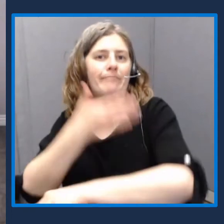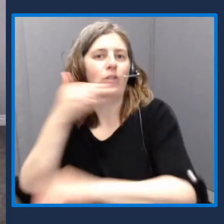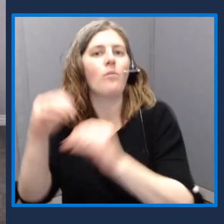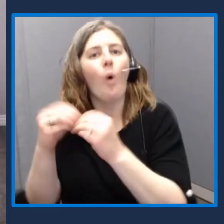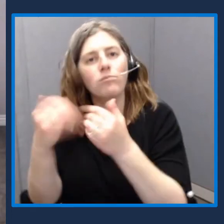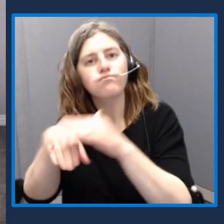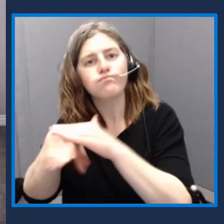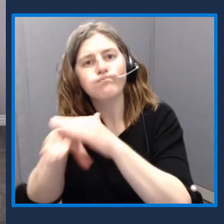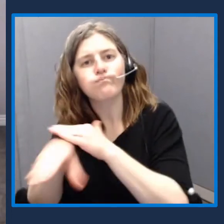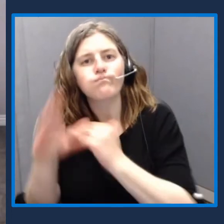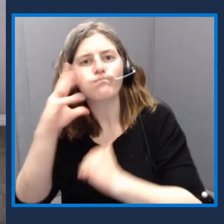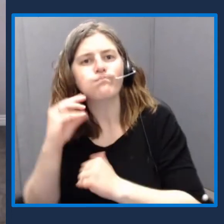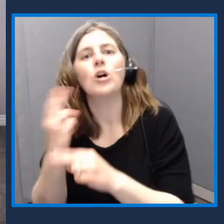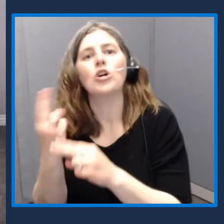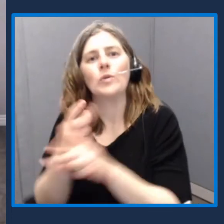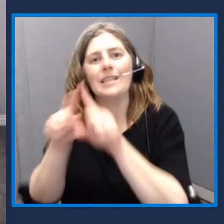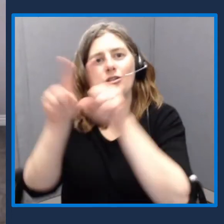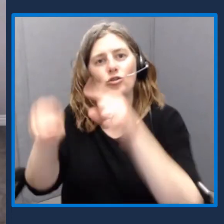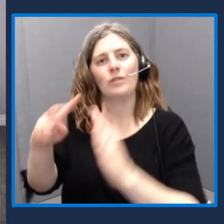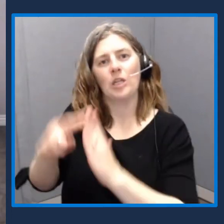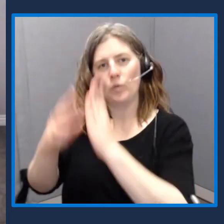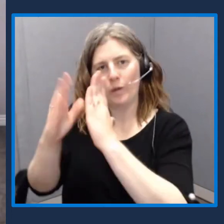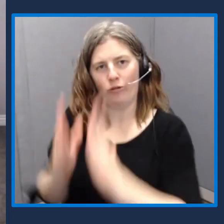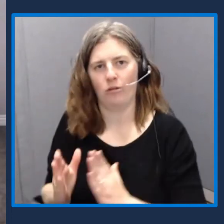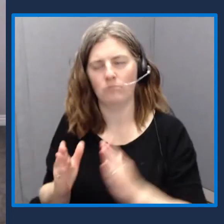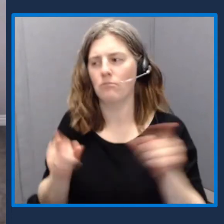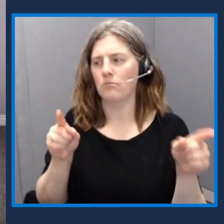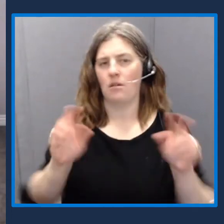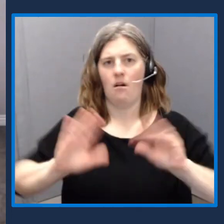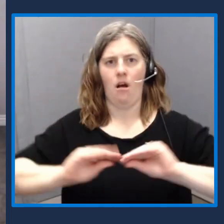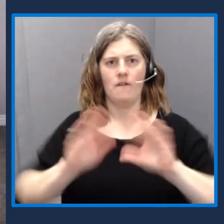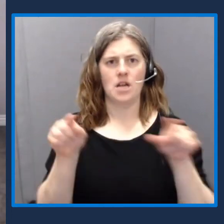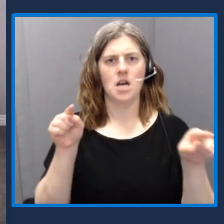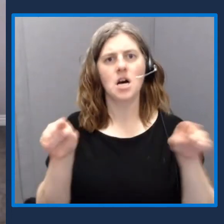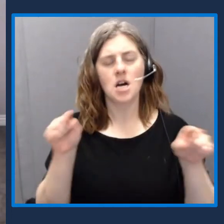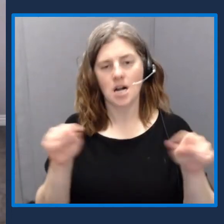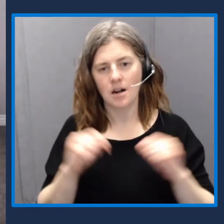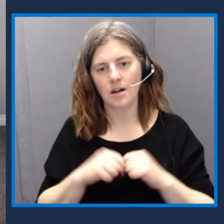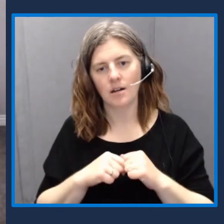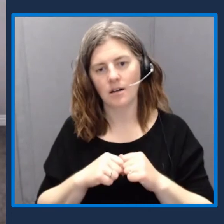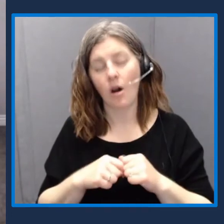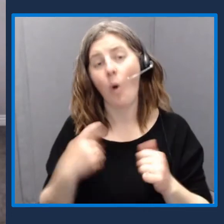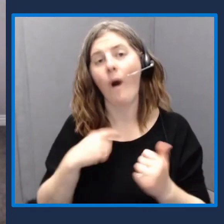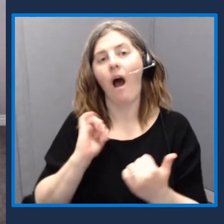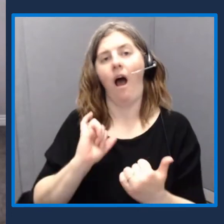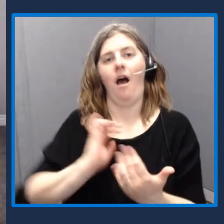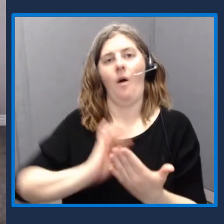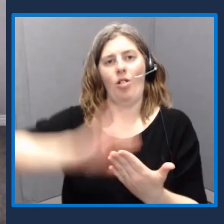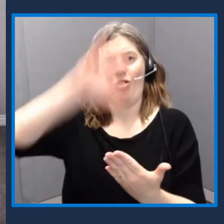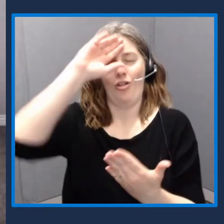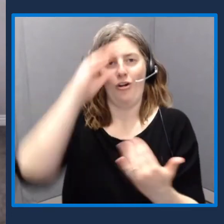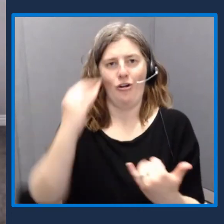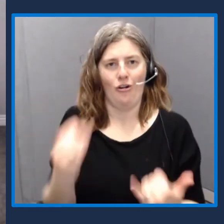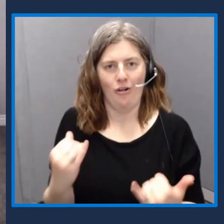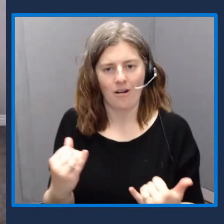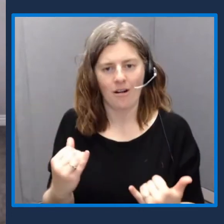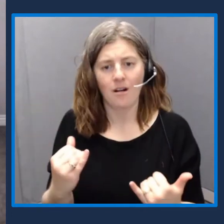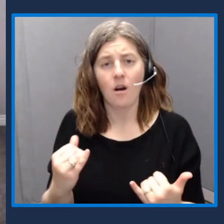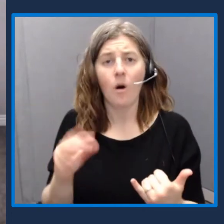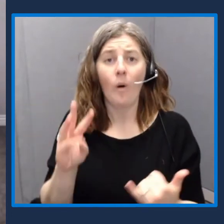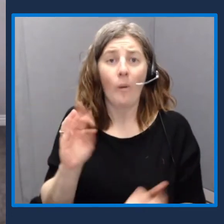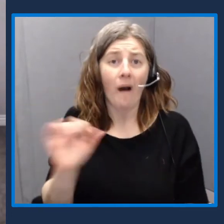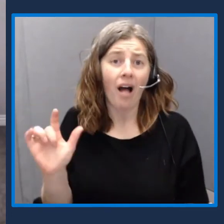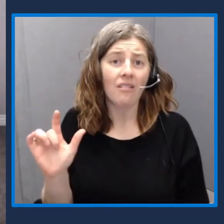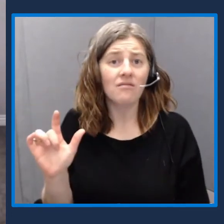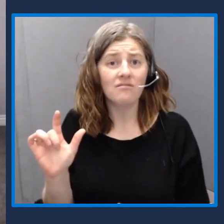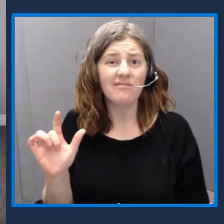accessible experience using a screen reader. And that you could pretty obvious. And I think one of the lessons to take away here, hopefully, is that, well, it's